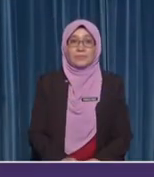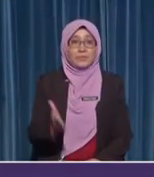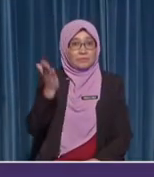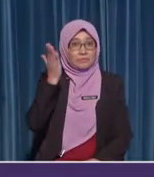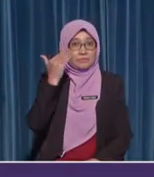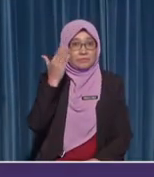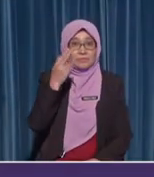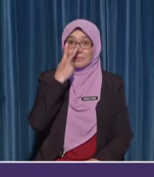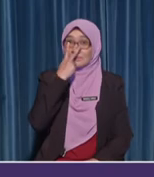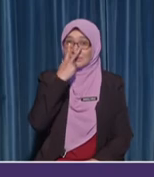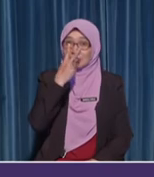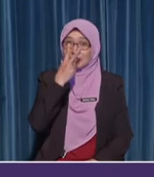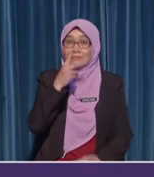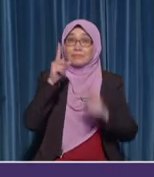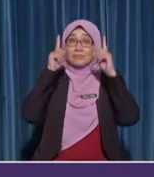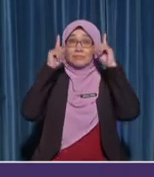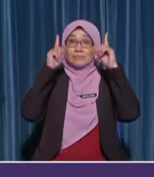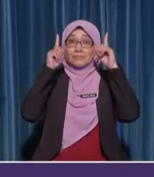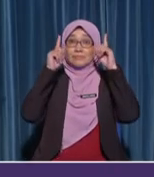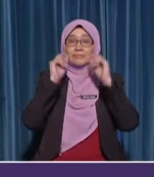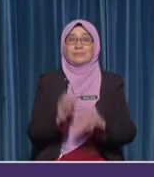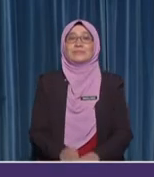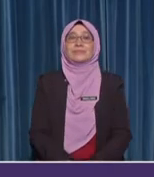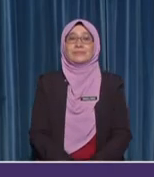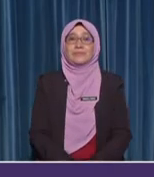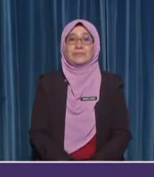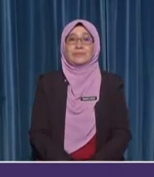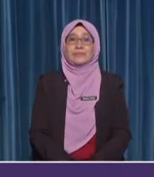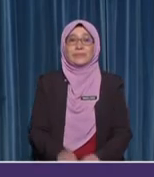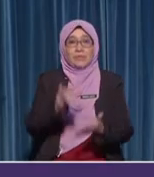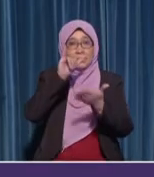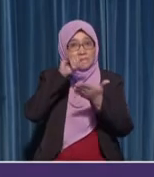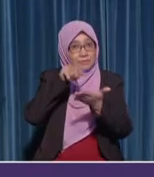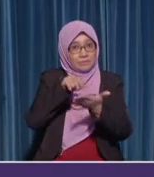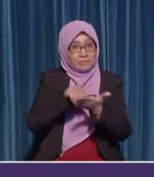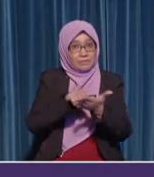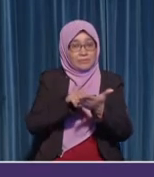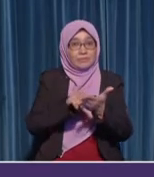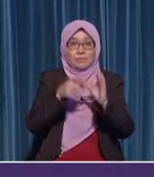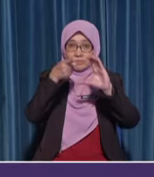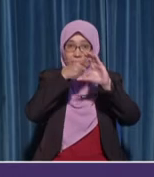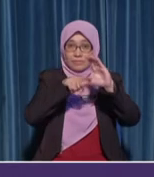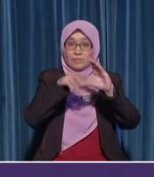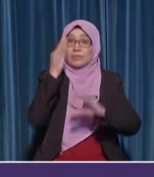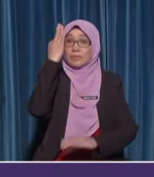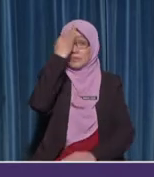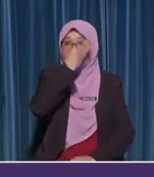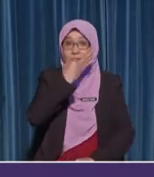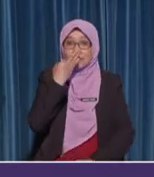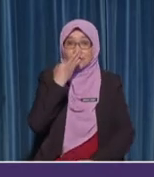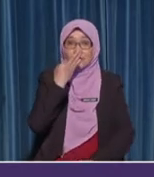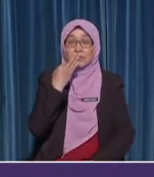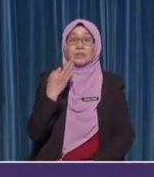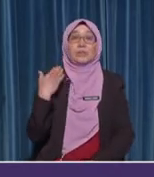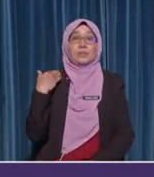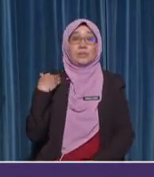Let's look at this slide. This is a clock's face. There are numbers